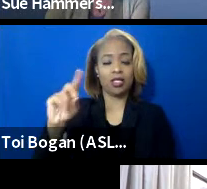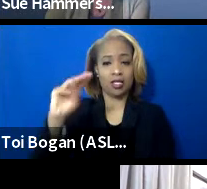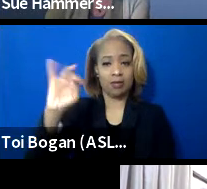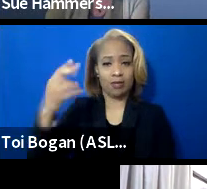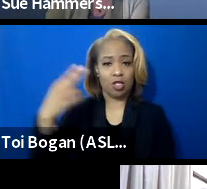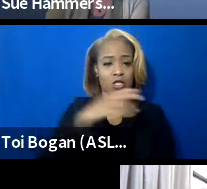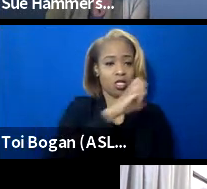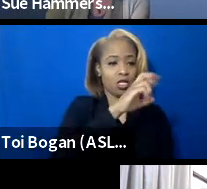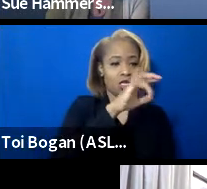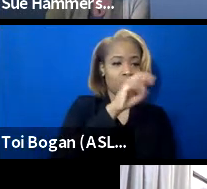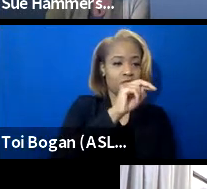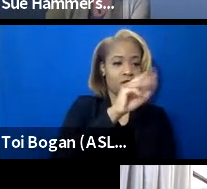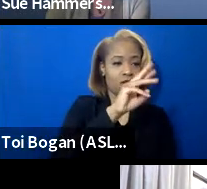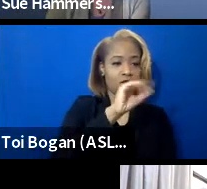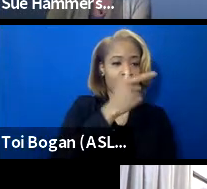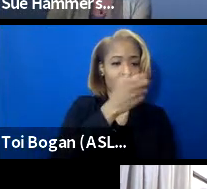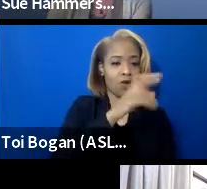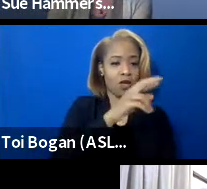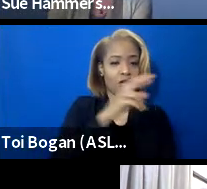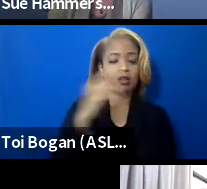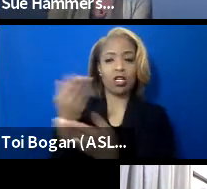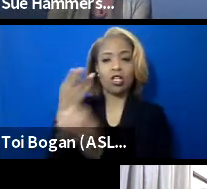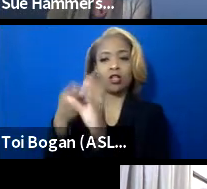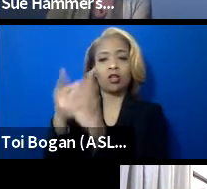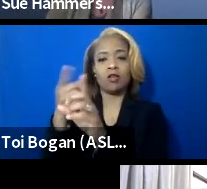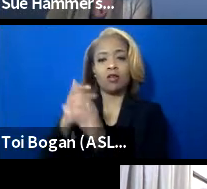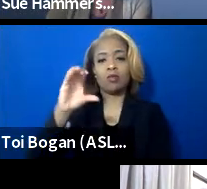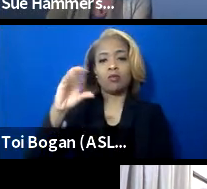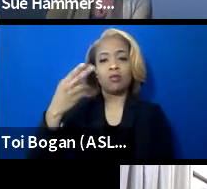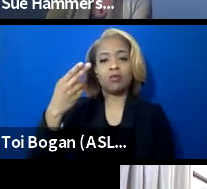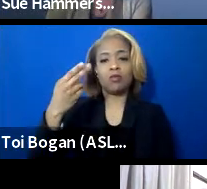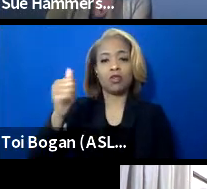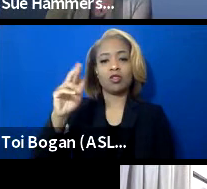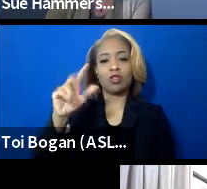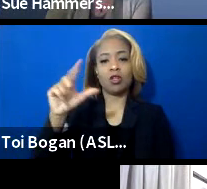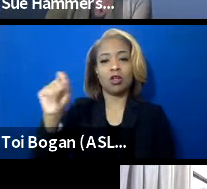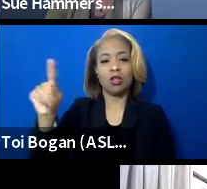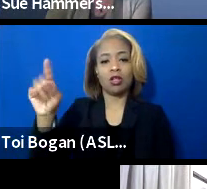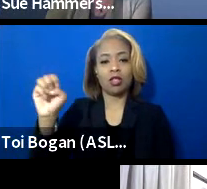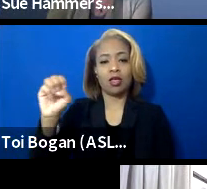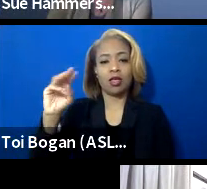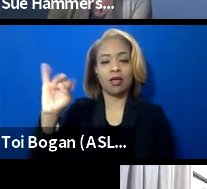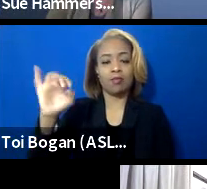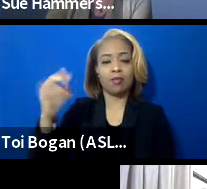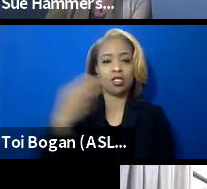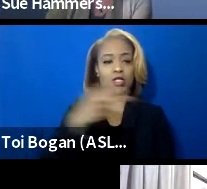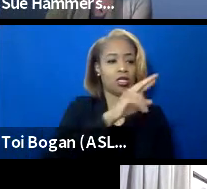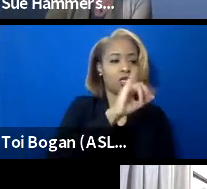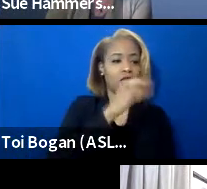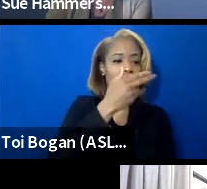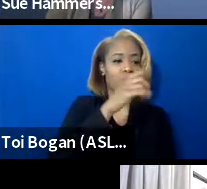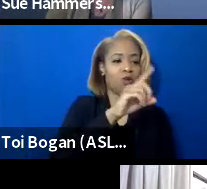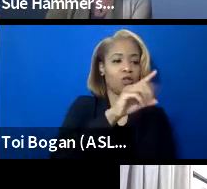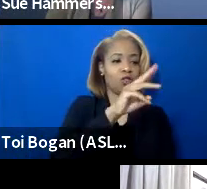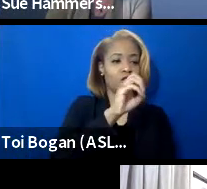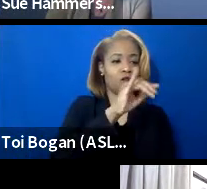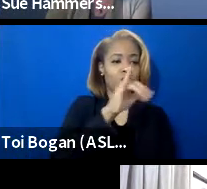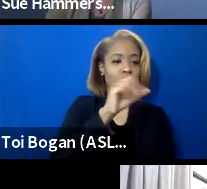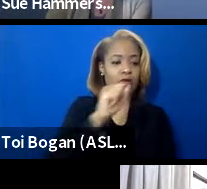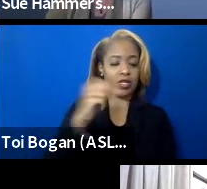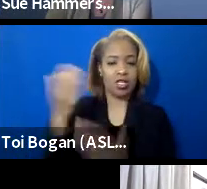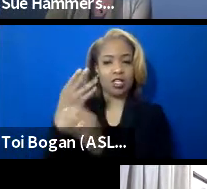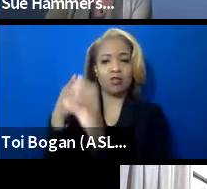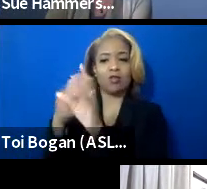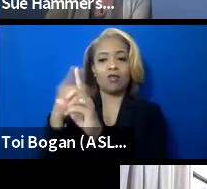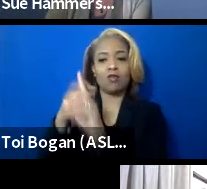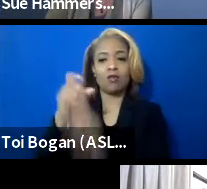Wagner. Present, remotely attending from Charlotte, Michigan. Richard Weiss. Present and attending remotely